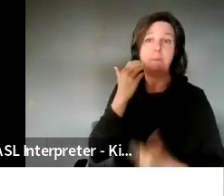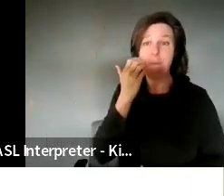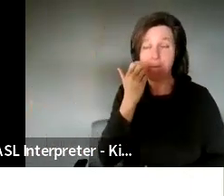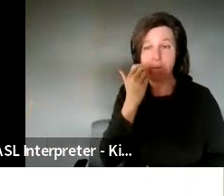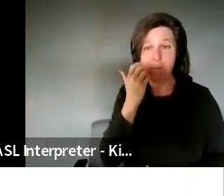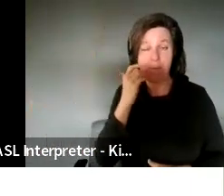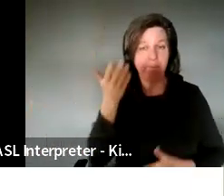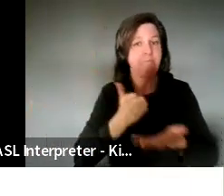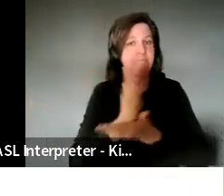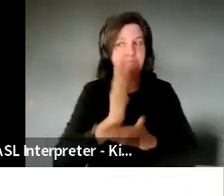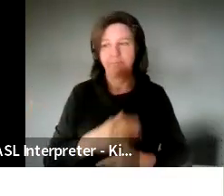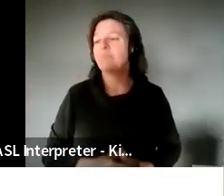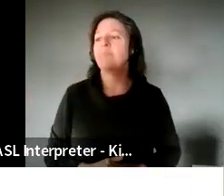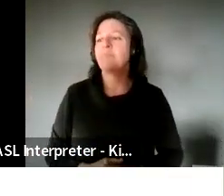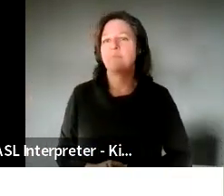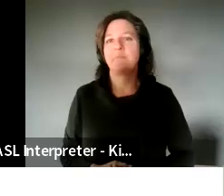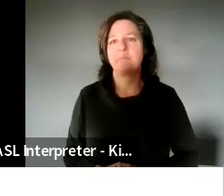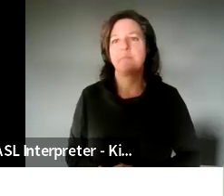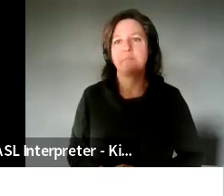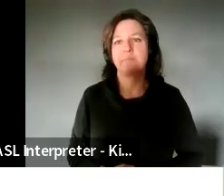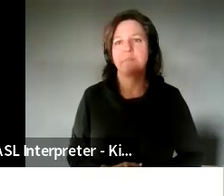All right. So